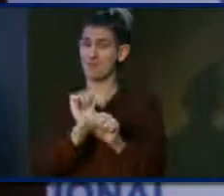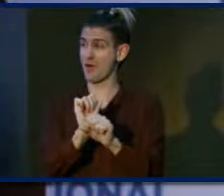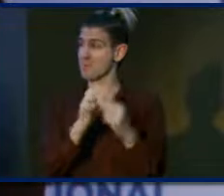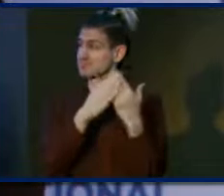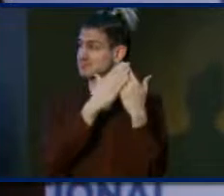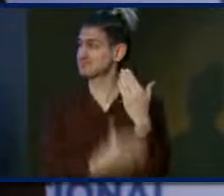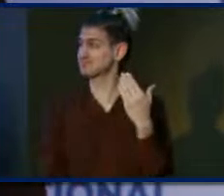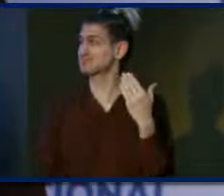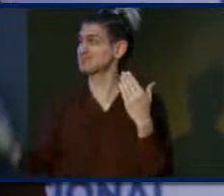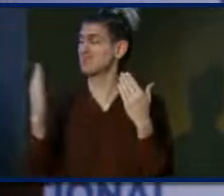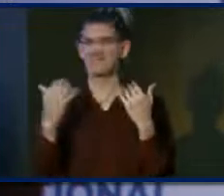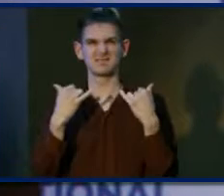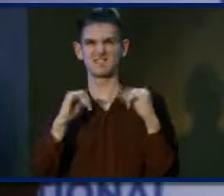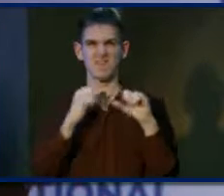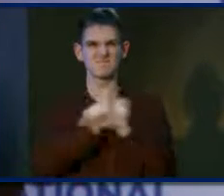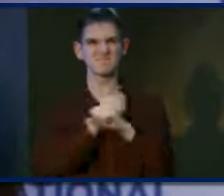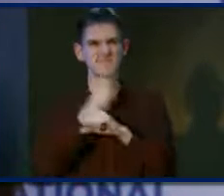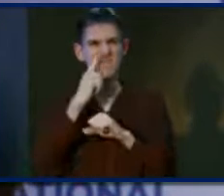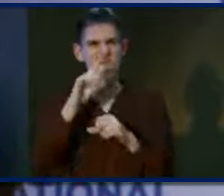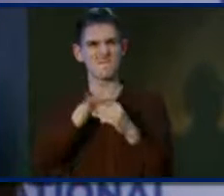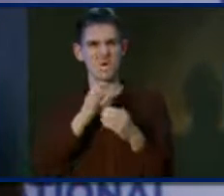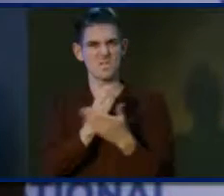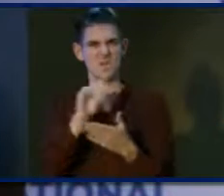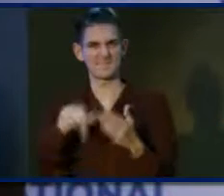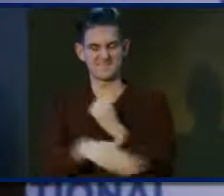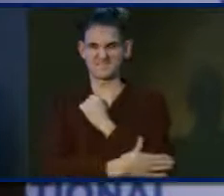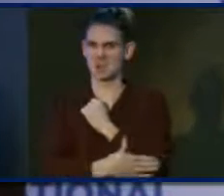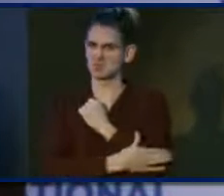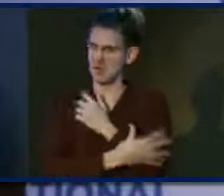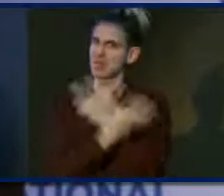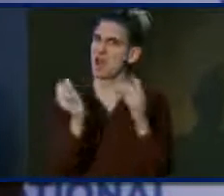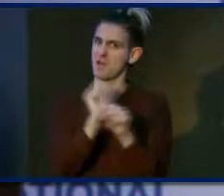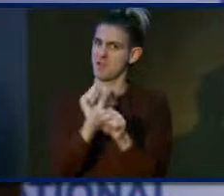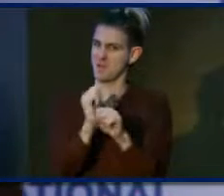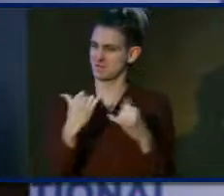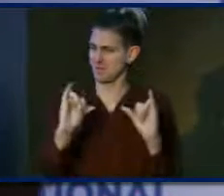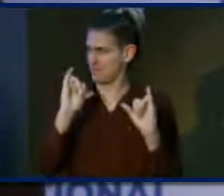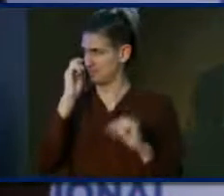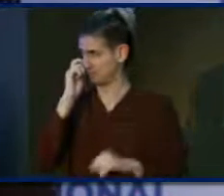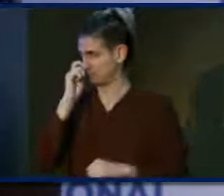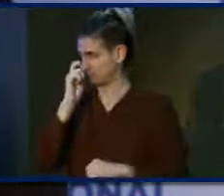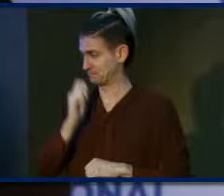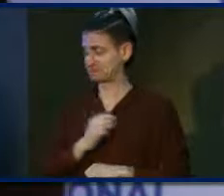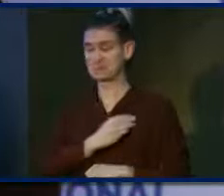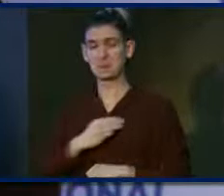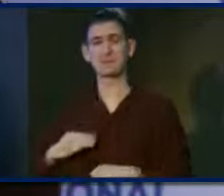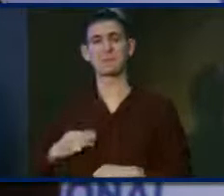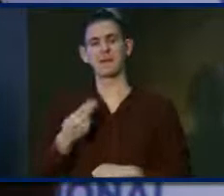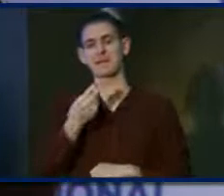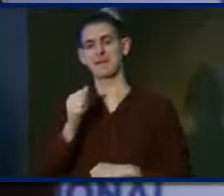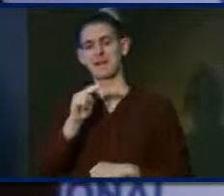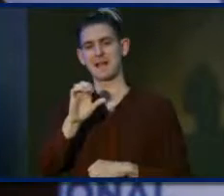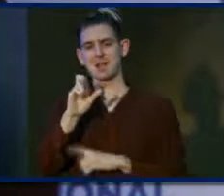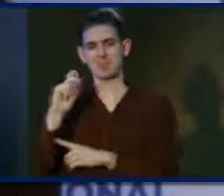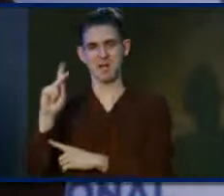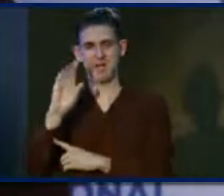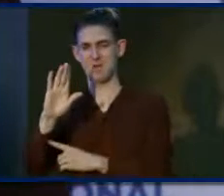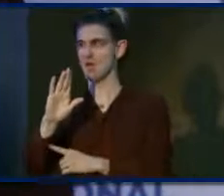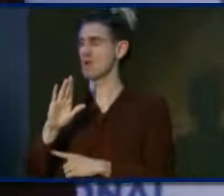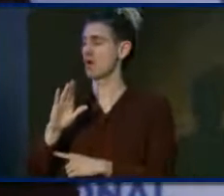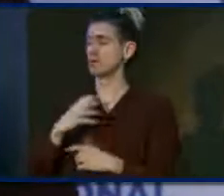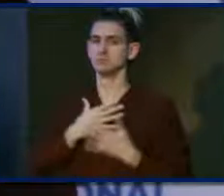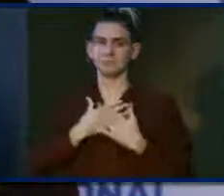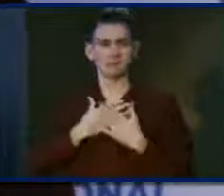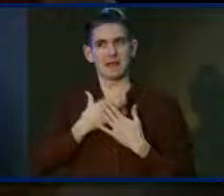up for voting rights in this country. Thank you, Mayor Hancock, for your hospitality, almost like